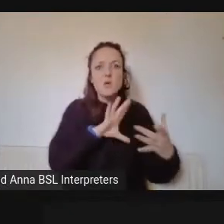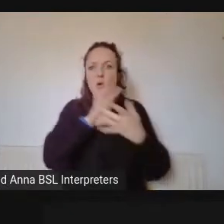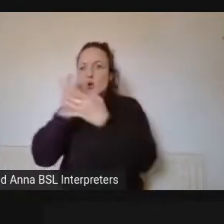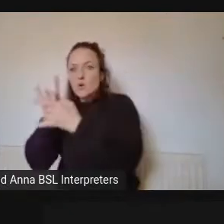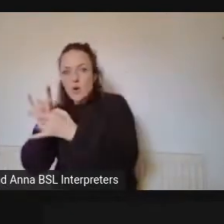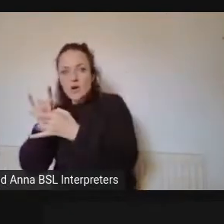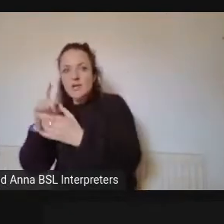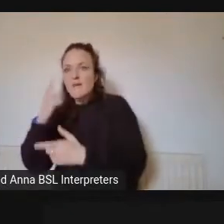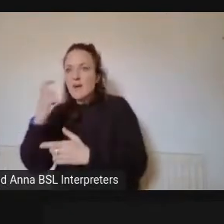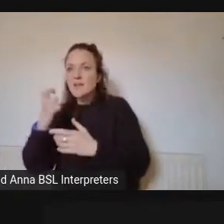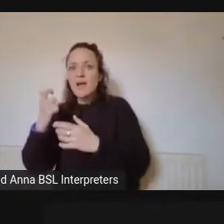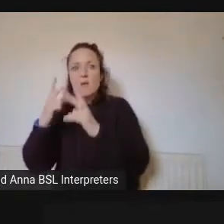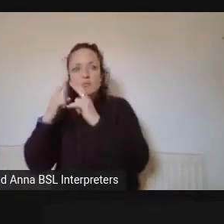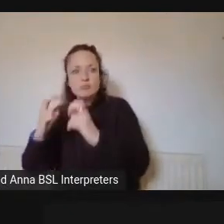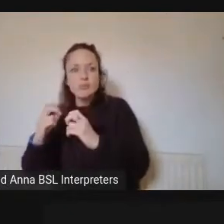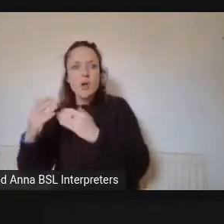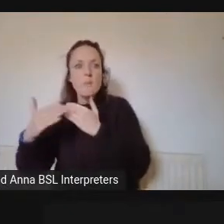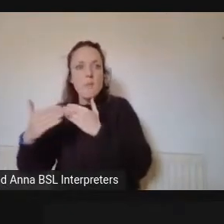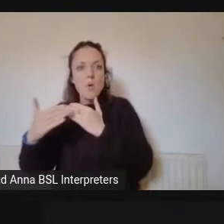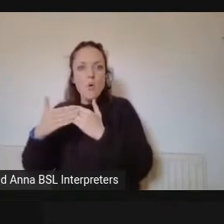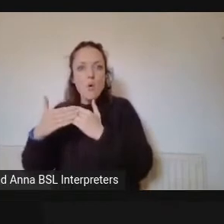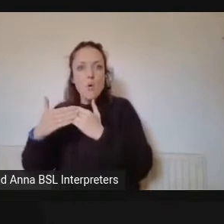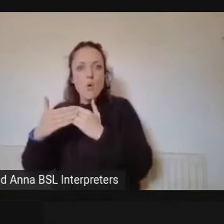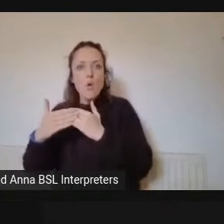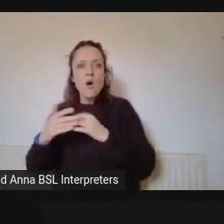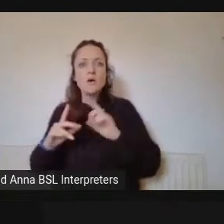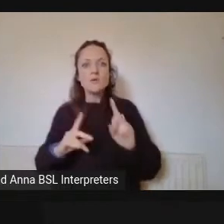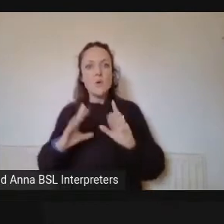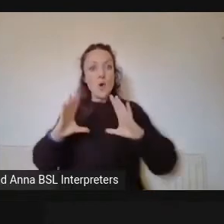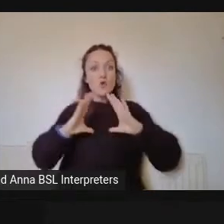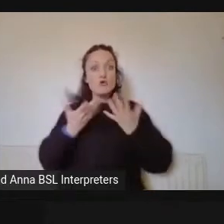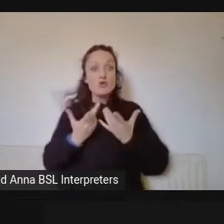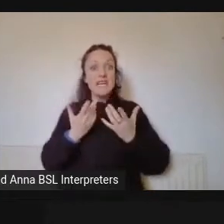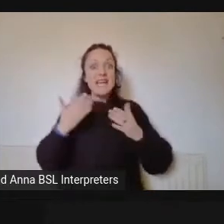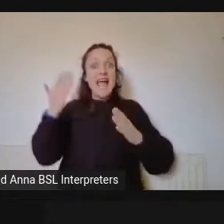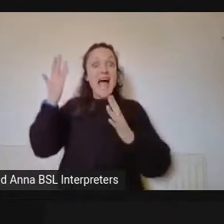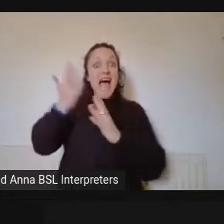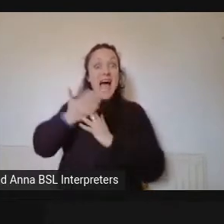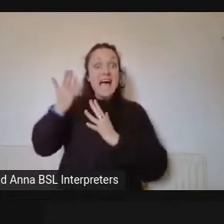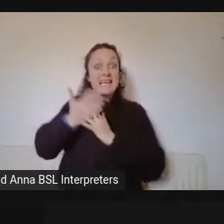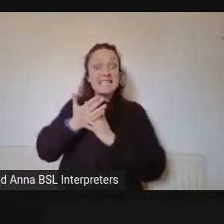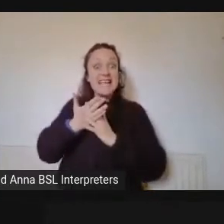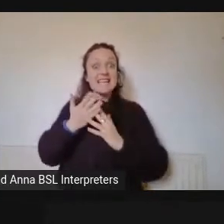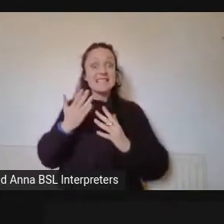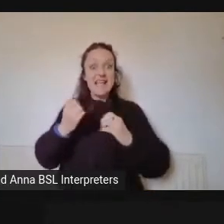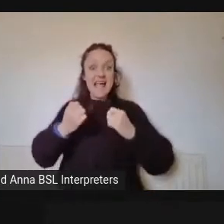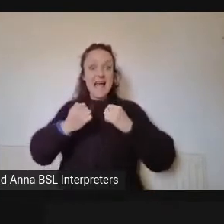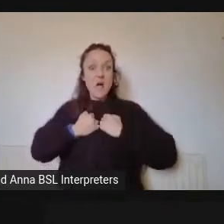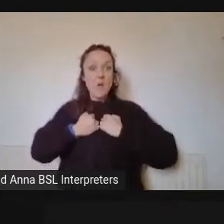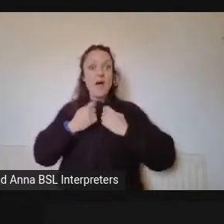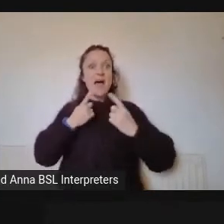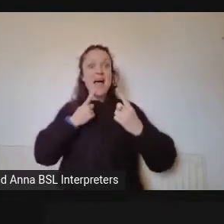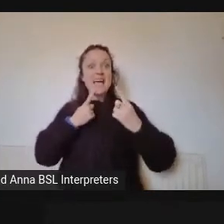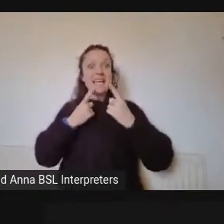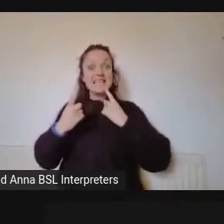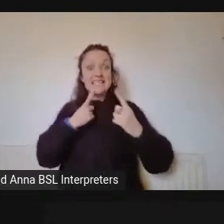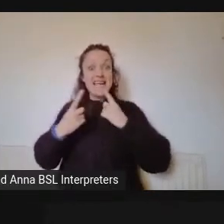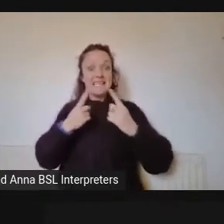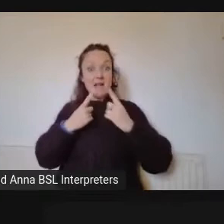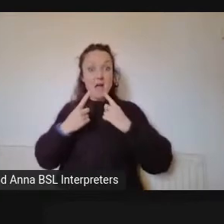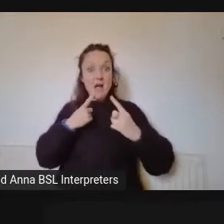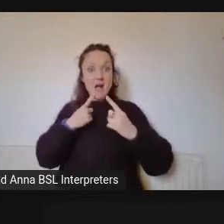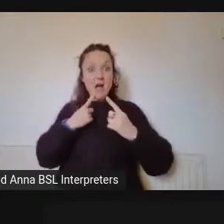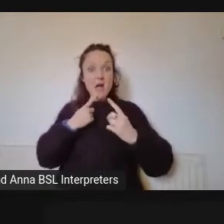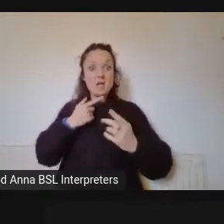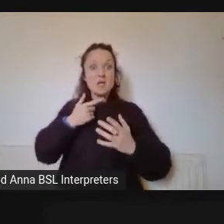where they give free access to such a limited amount of data and then adding a subscription if you wanted to